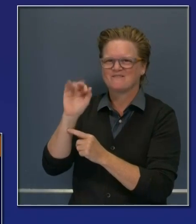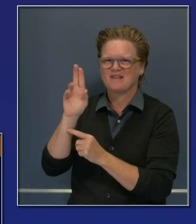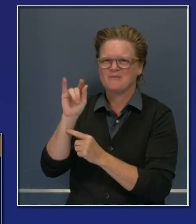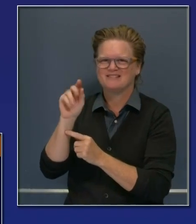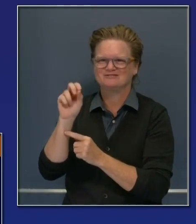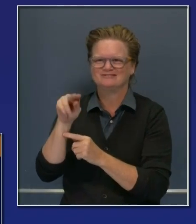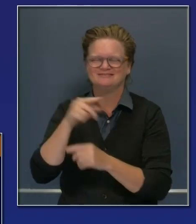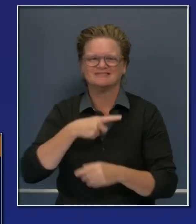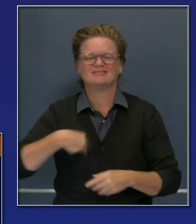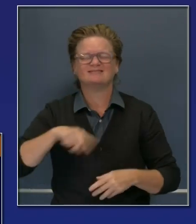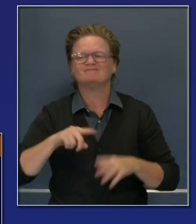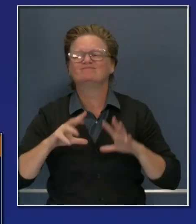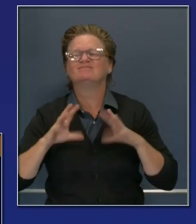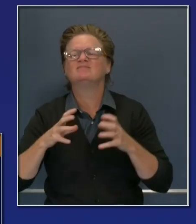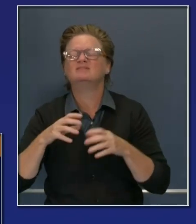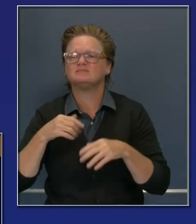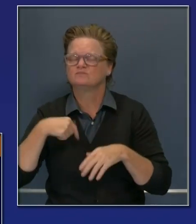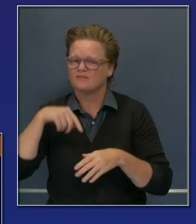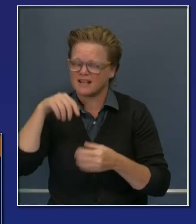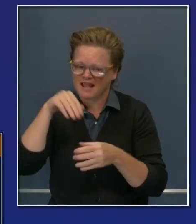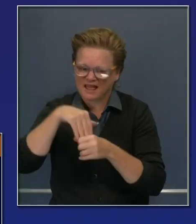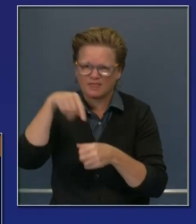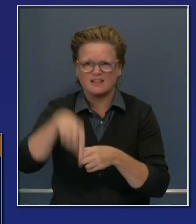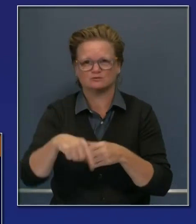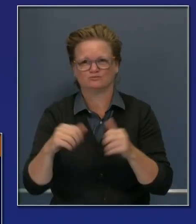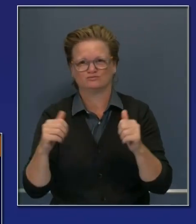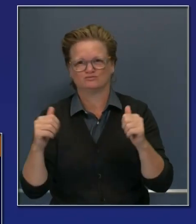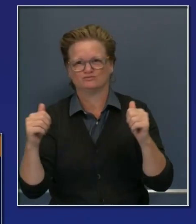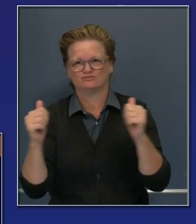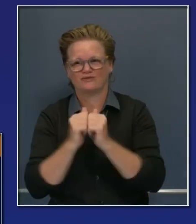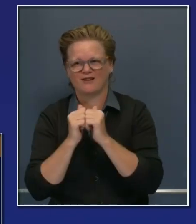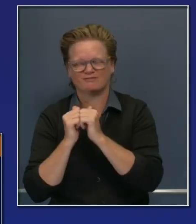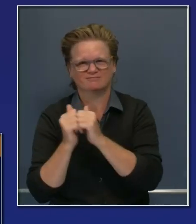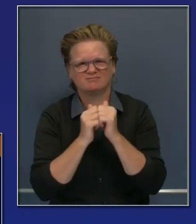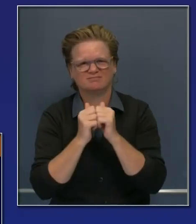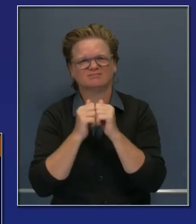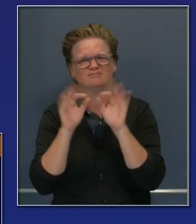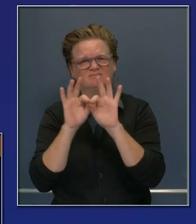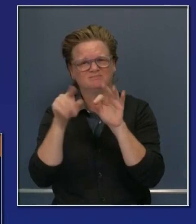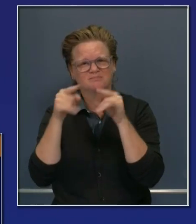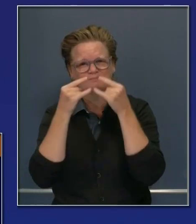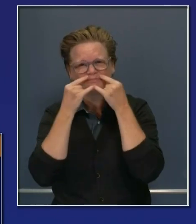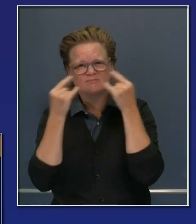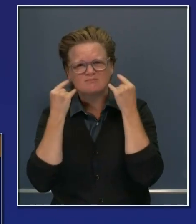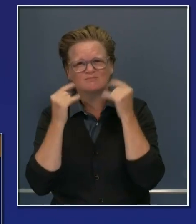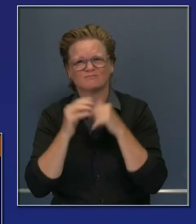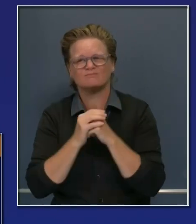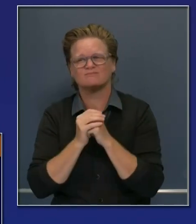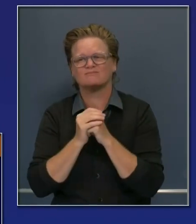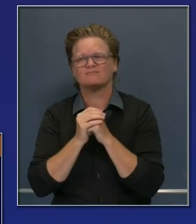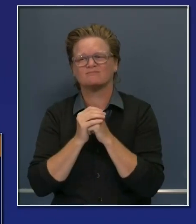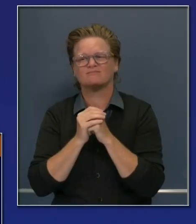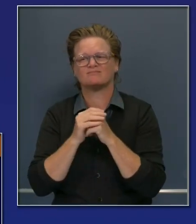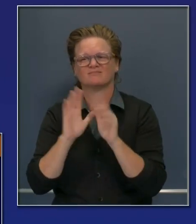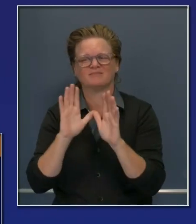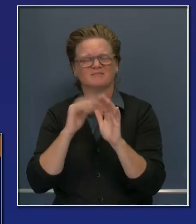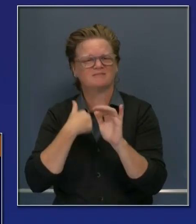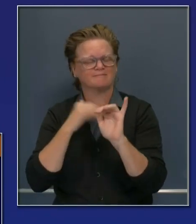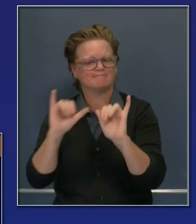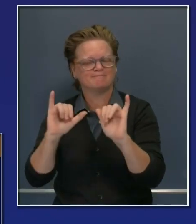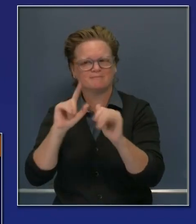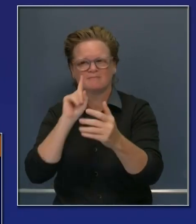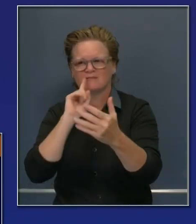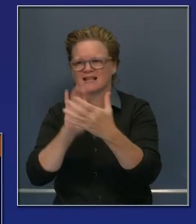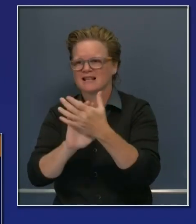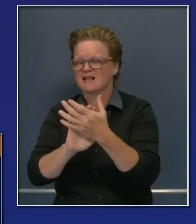you to continue to wear a mask. If for no other reason, this we believe could substantially mitigate flu season, not just the